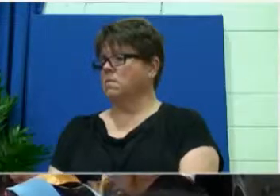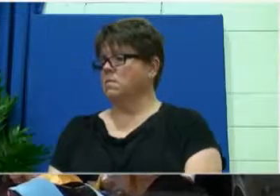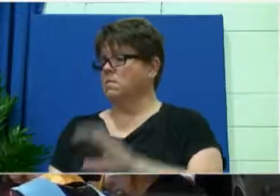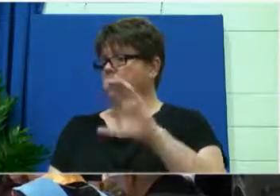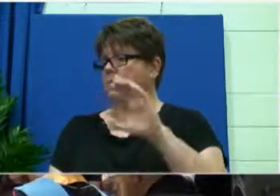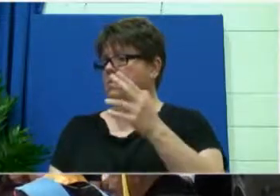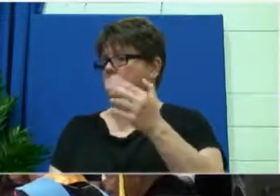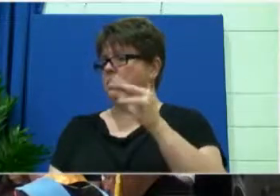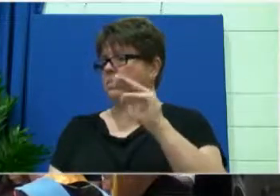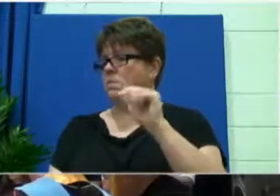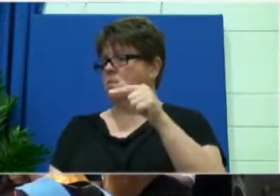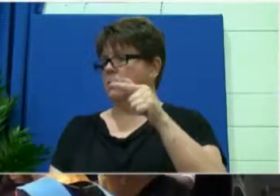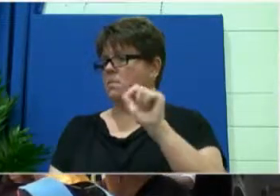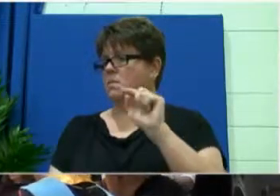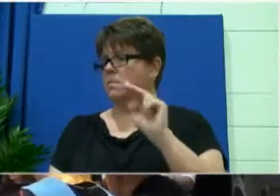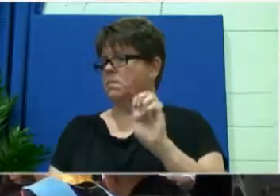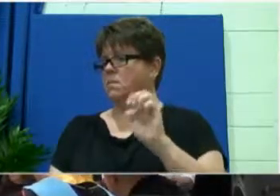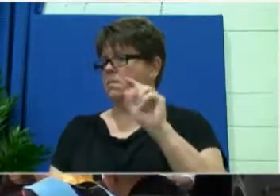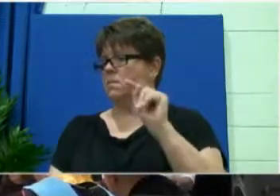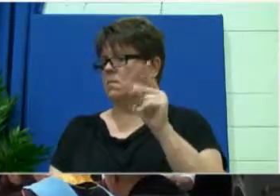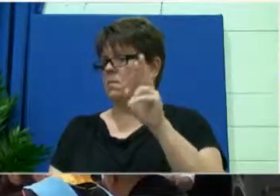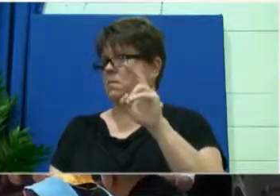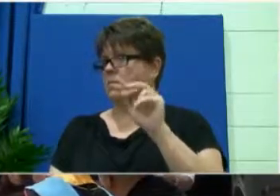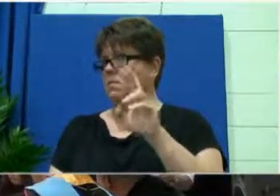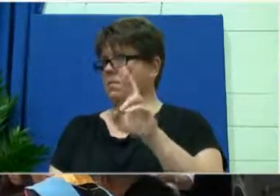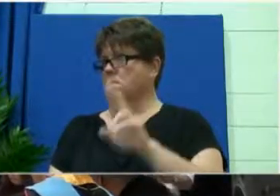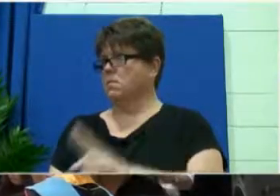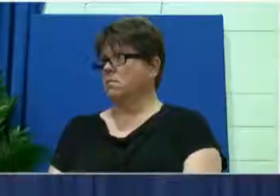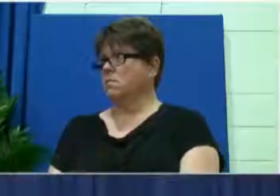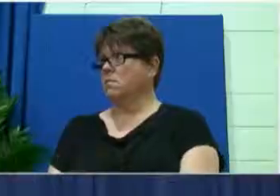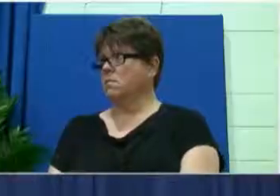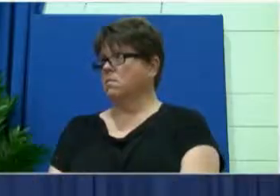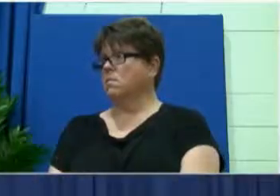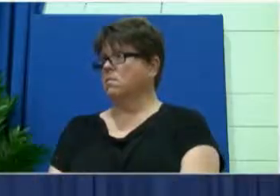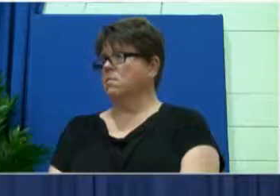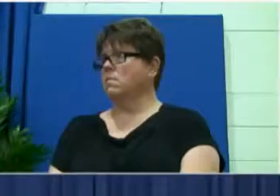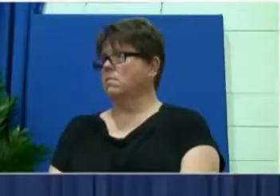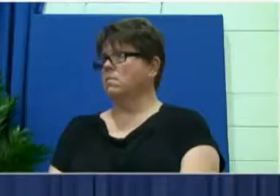Champagne L. Turner, Certificate in Dental Assisting.